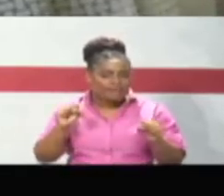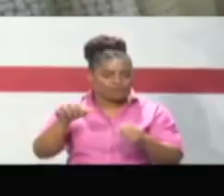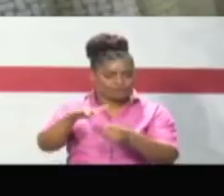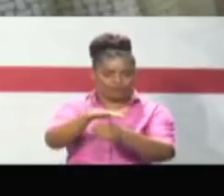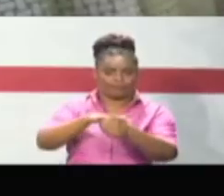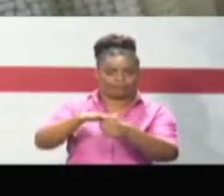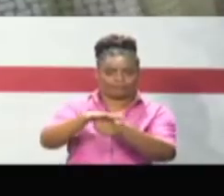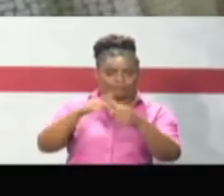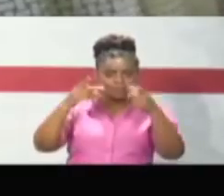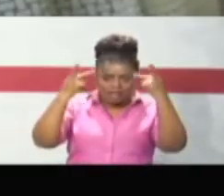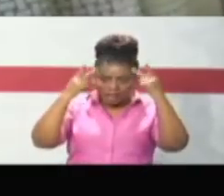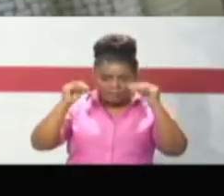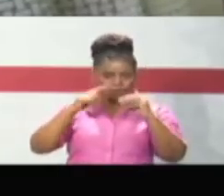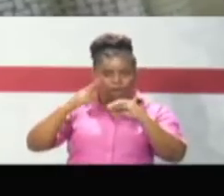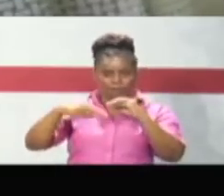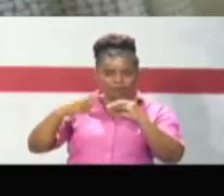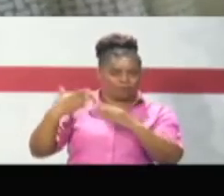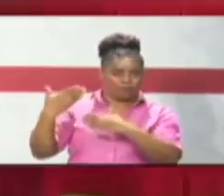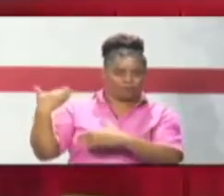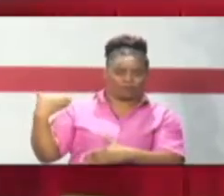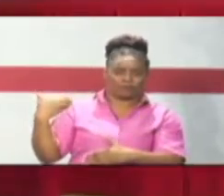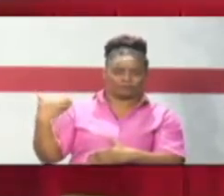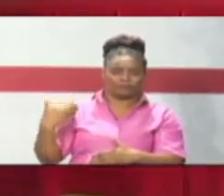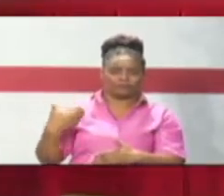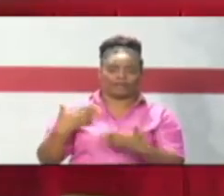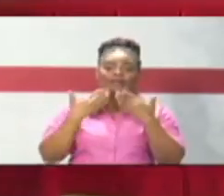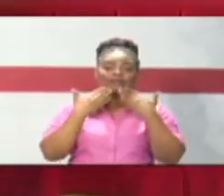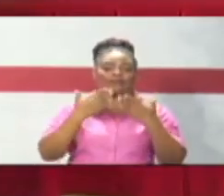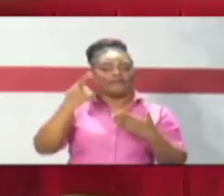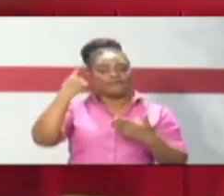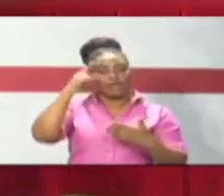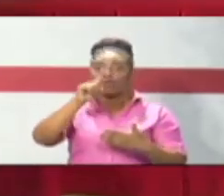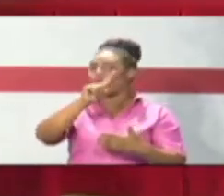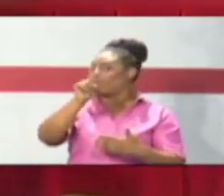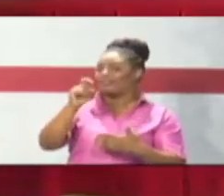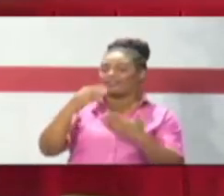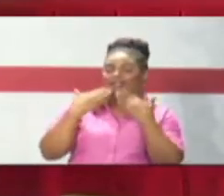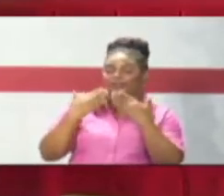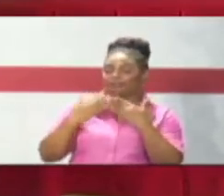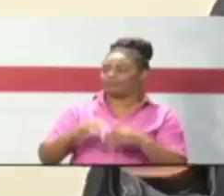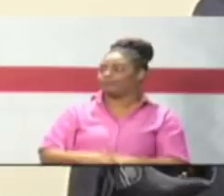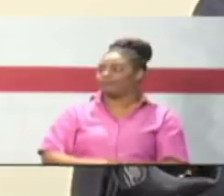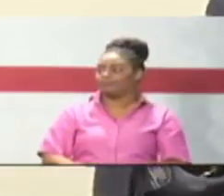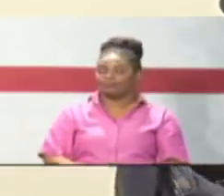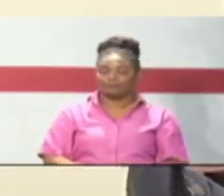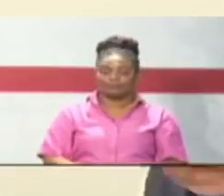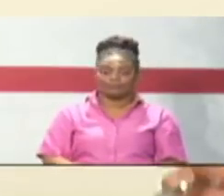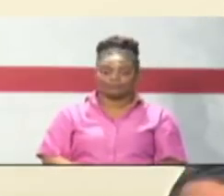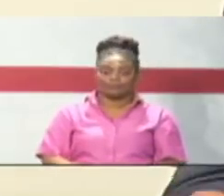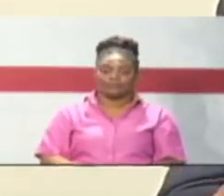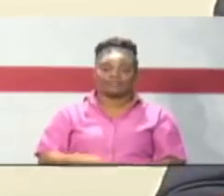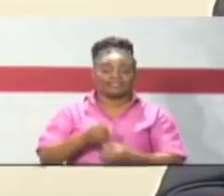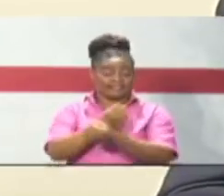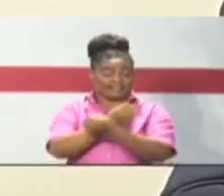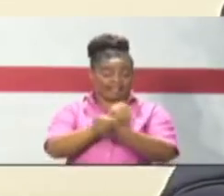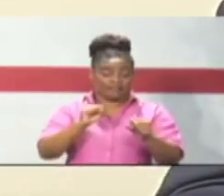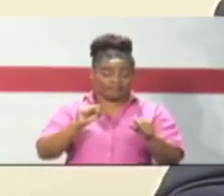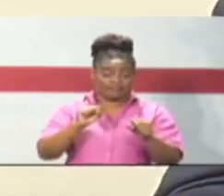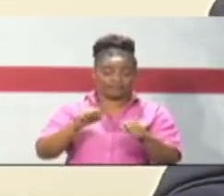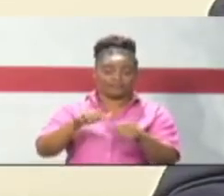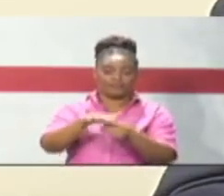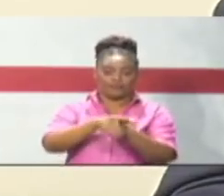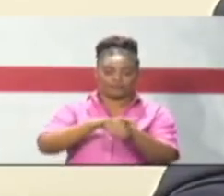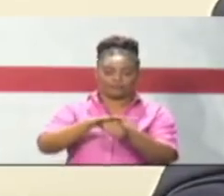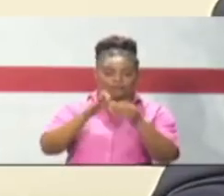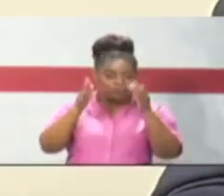some time back. Thank you. Yeah, thank you, Richard. So the issue of the safe zones is being planned, it's being worked